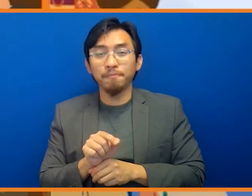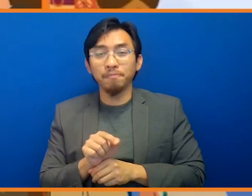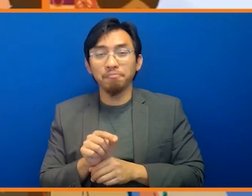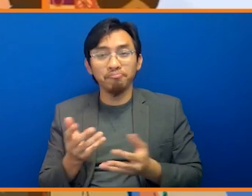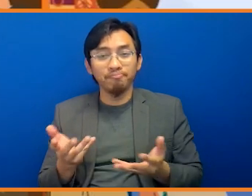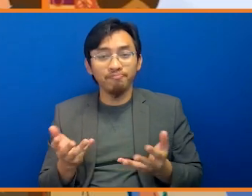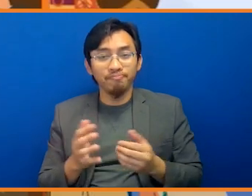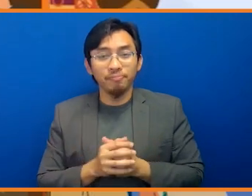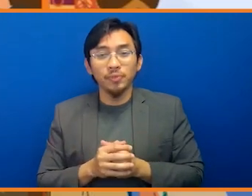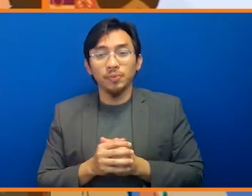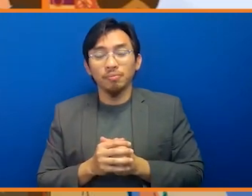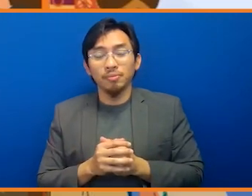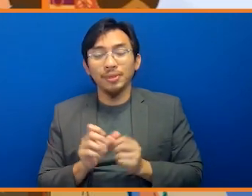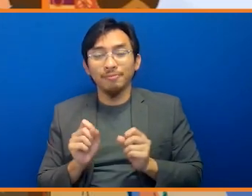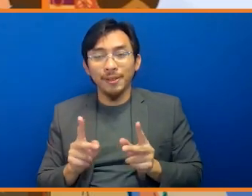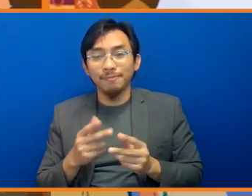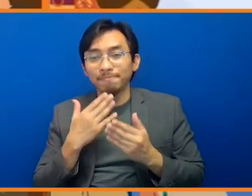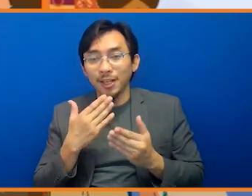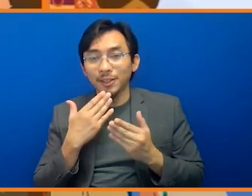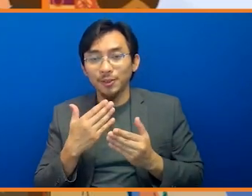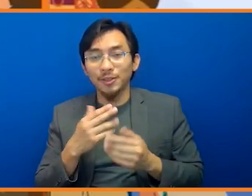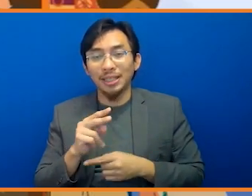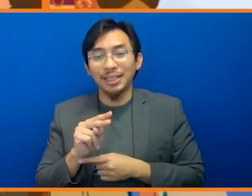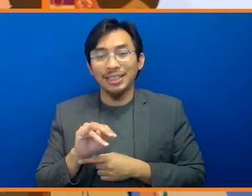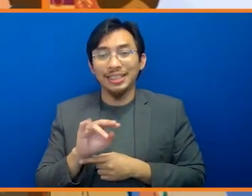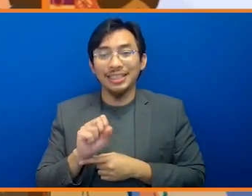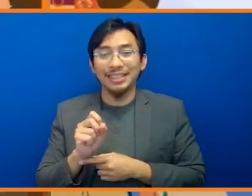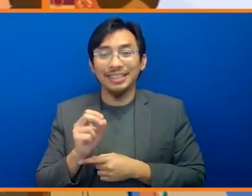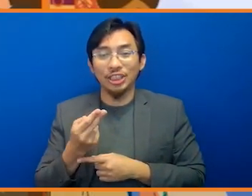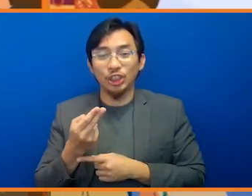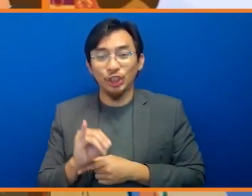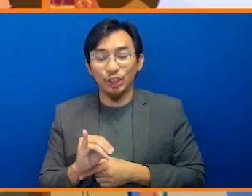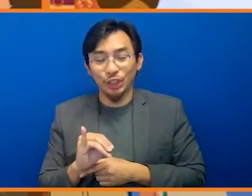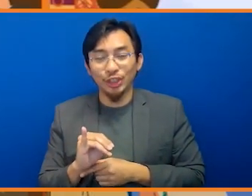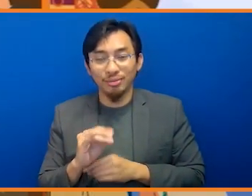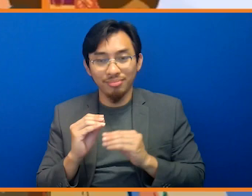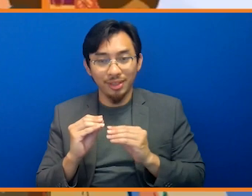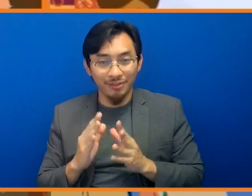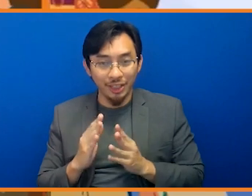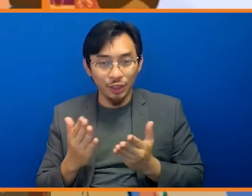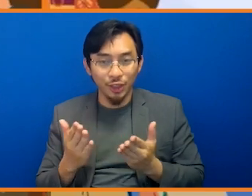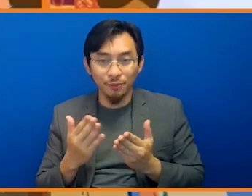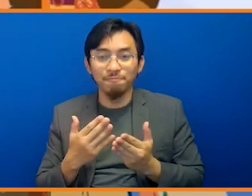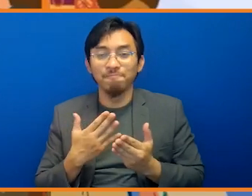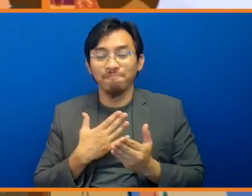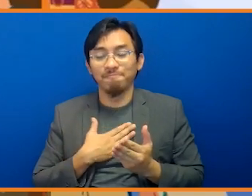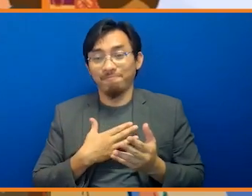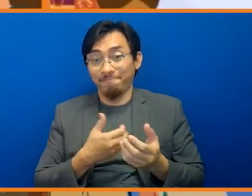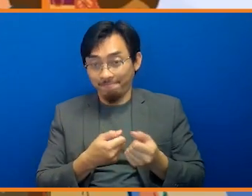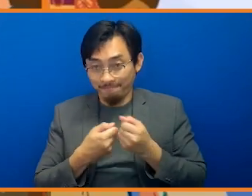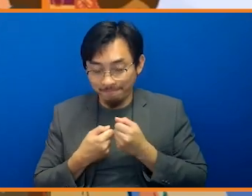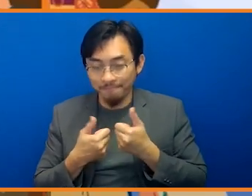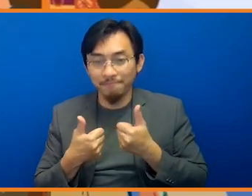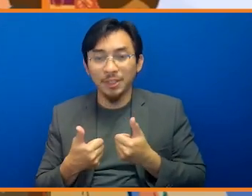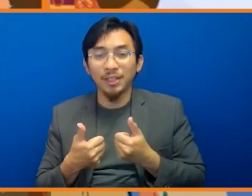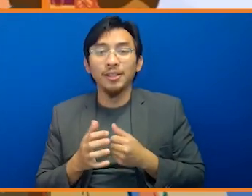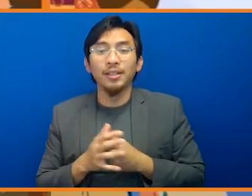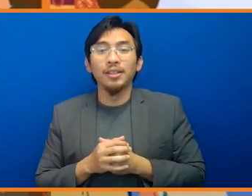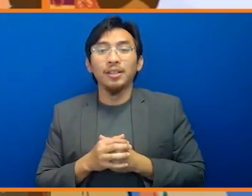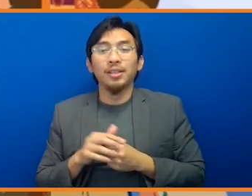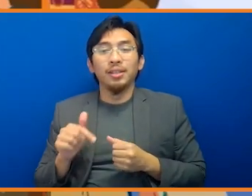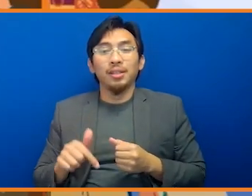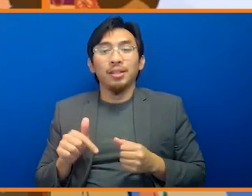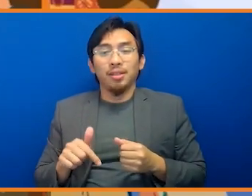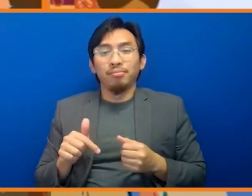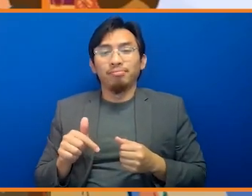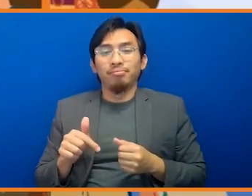Okay, Yeah, thank you very much, okay. Sensei. Mhm. This is Alfie. I just take over this forum